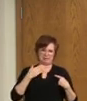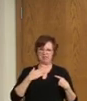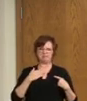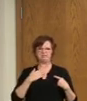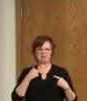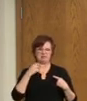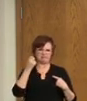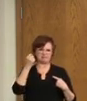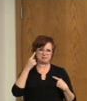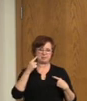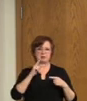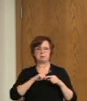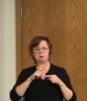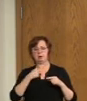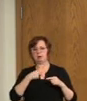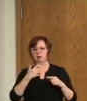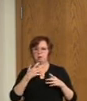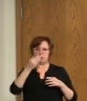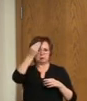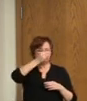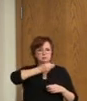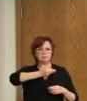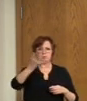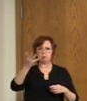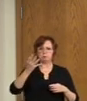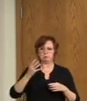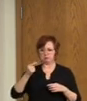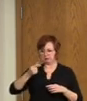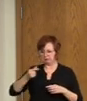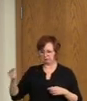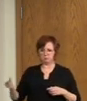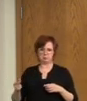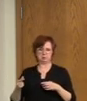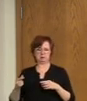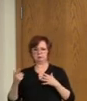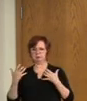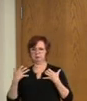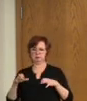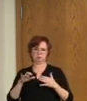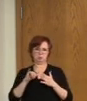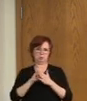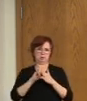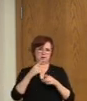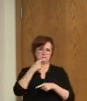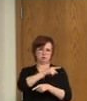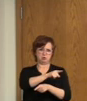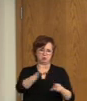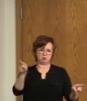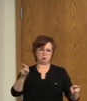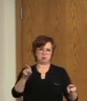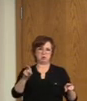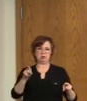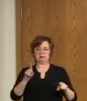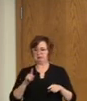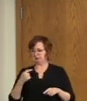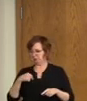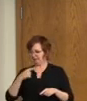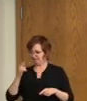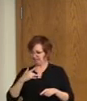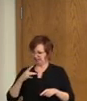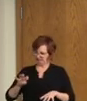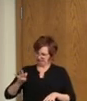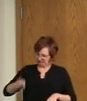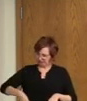way, if it wasn't absolutely necessary. But it is necessary. It's necessary to